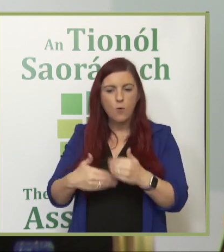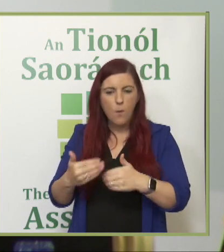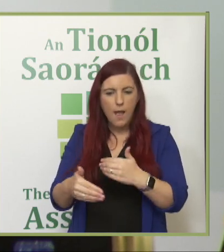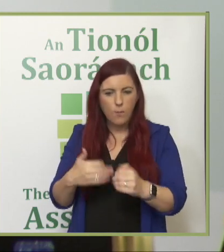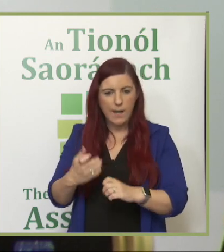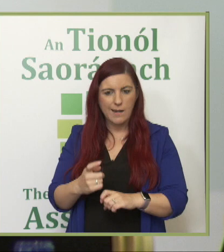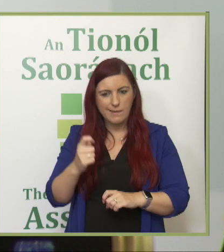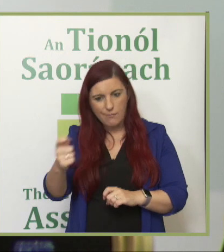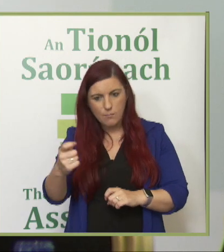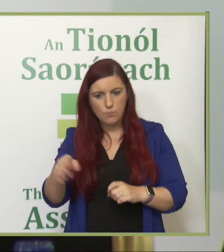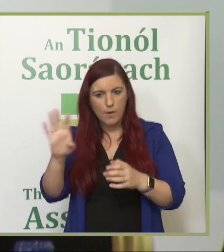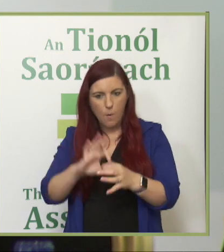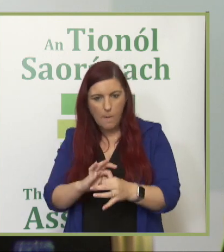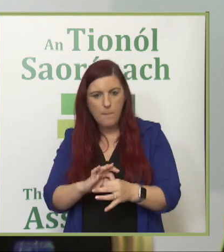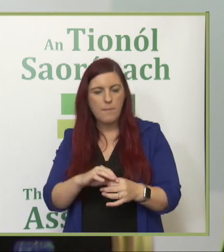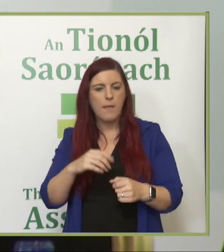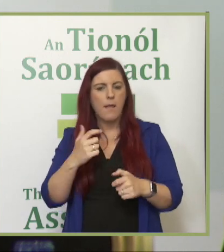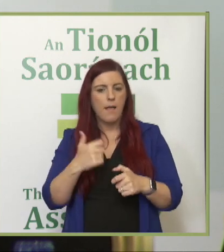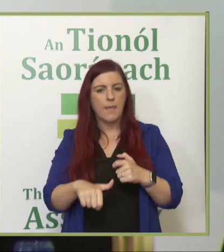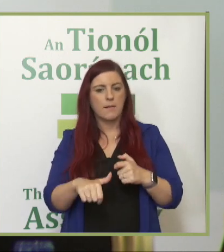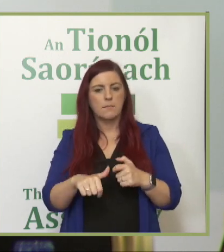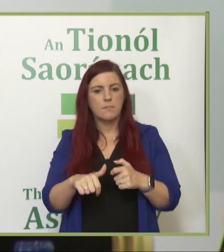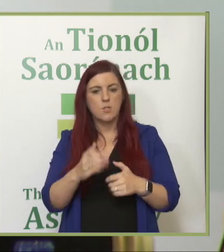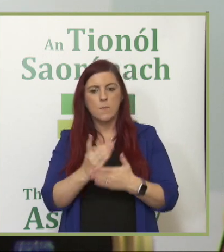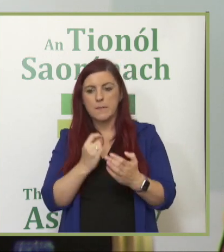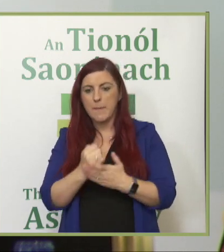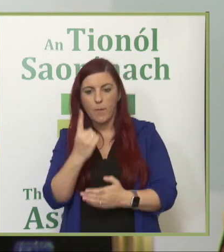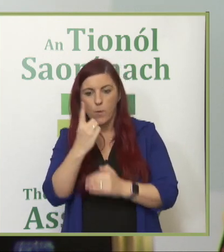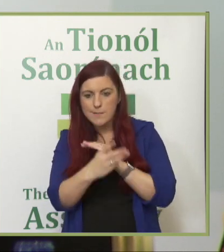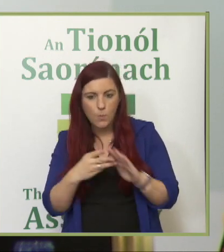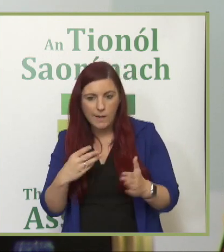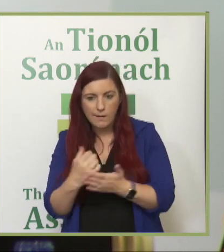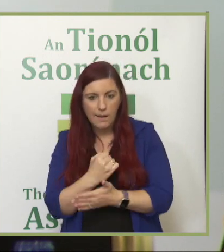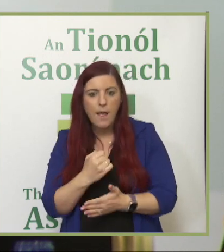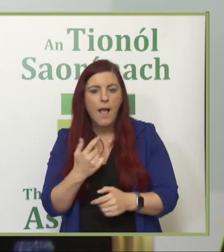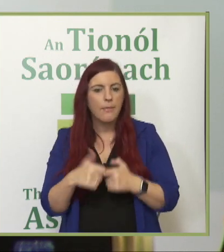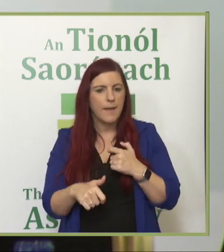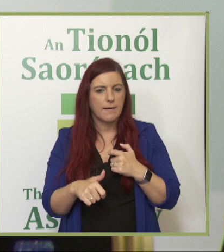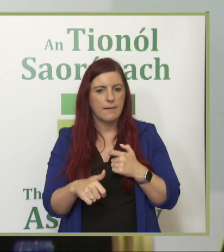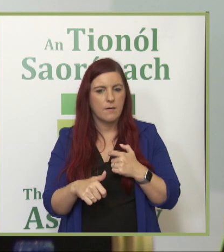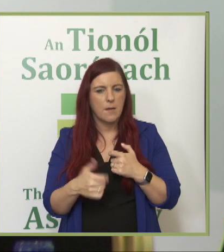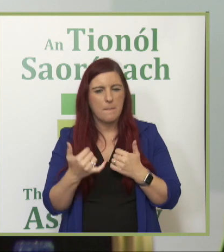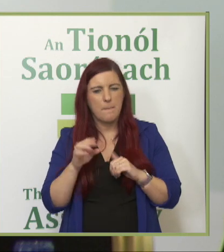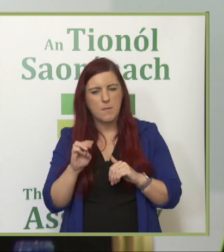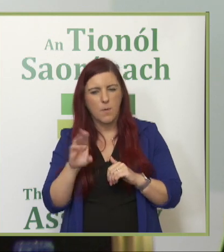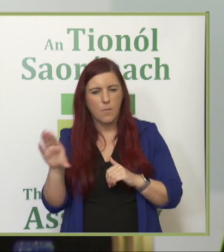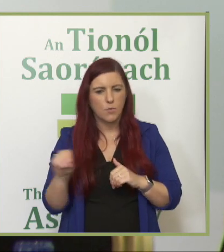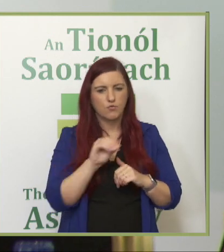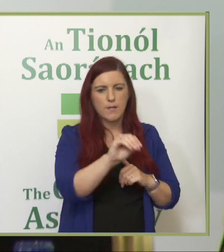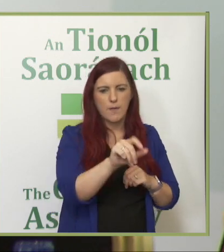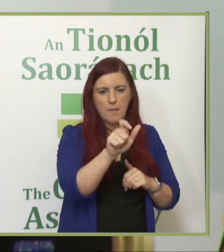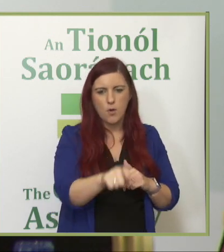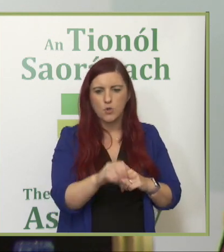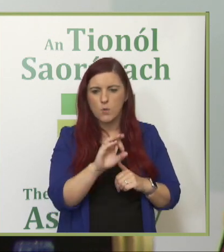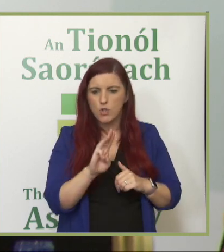move forward. And sometimes people end up only going once a week. And at that stage, we might look at transferring that person out to a general